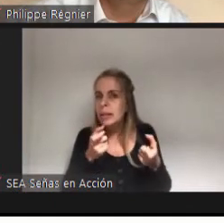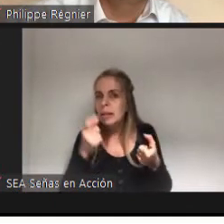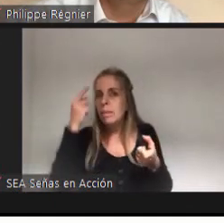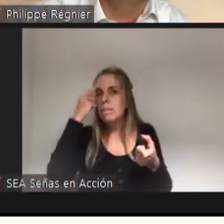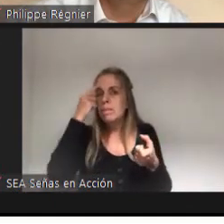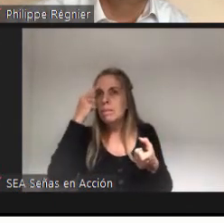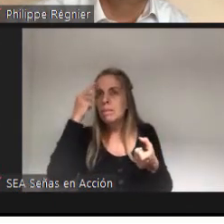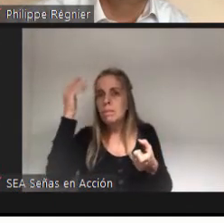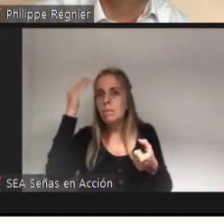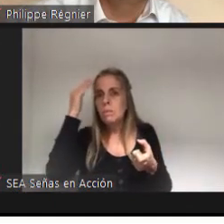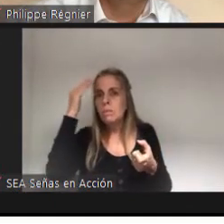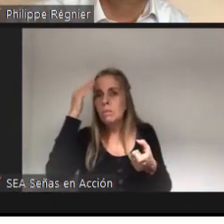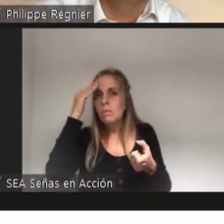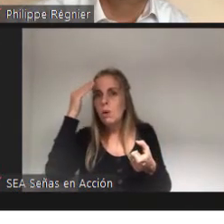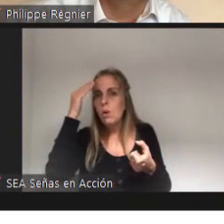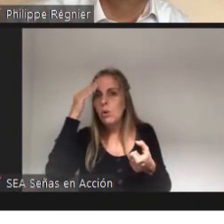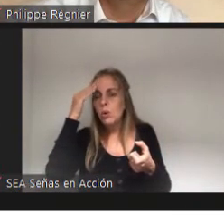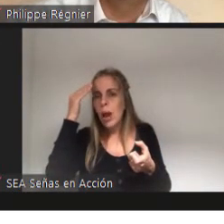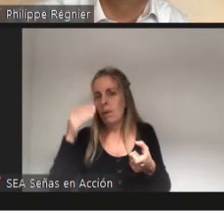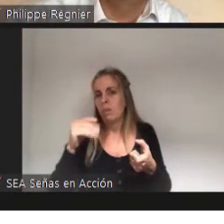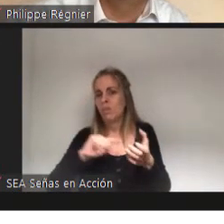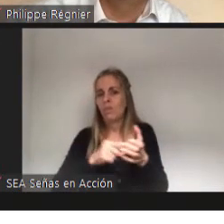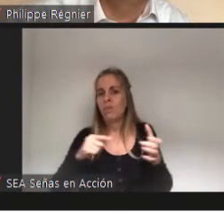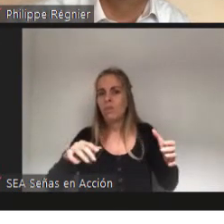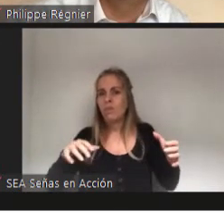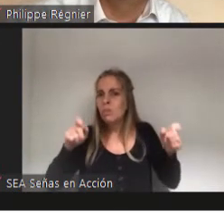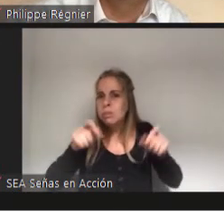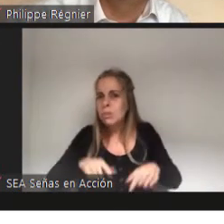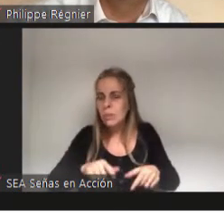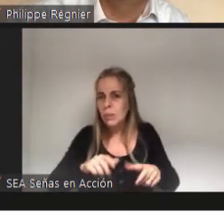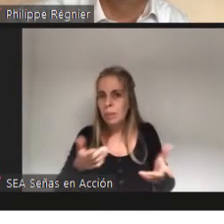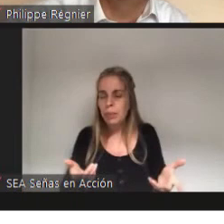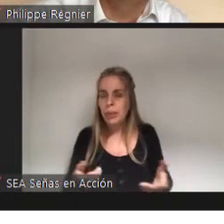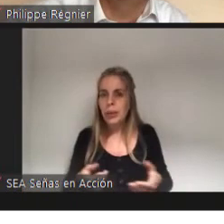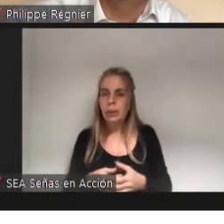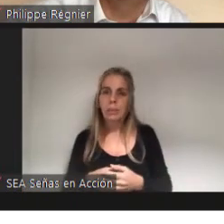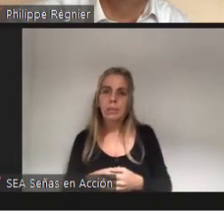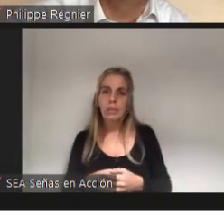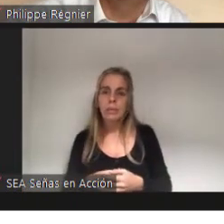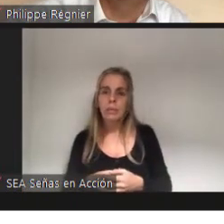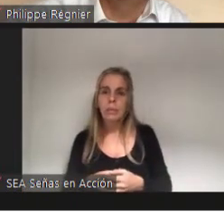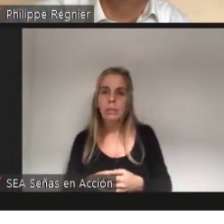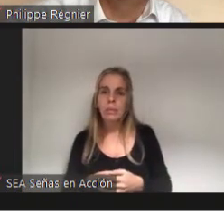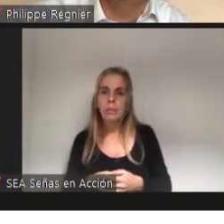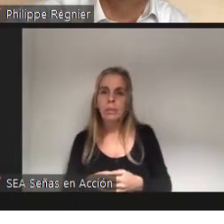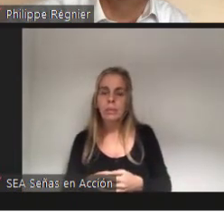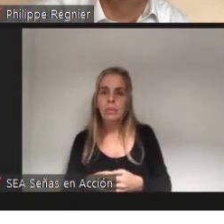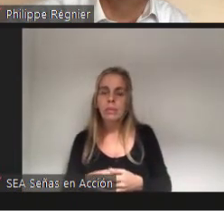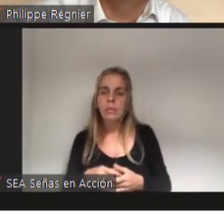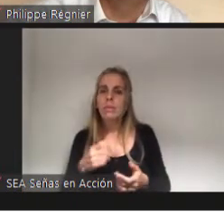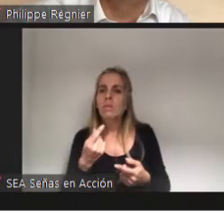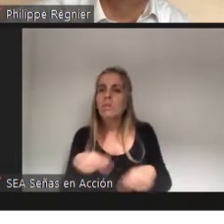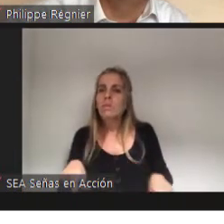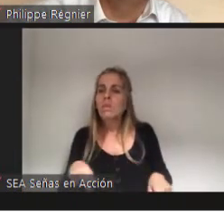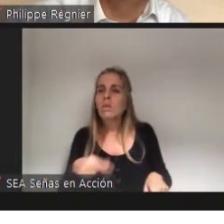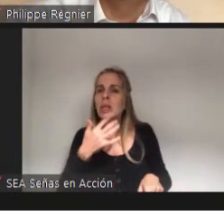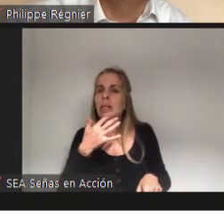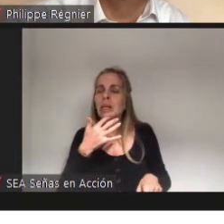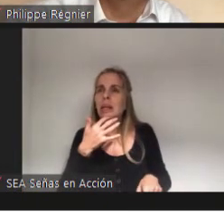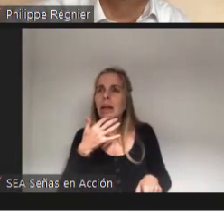to count on the most cosmopolitan bookcase possible. I